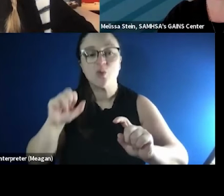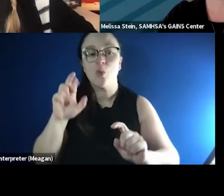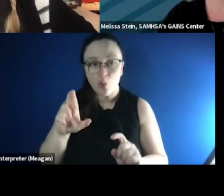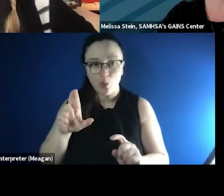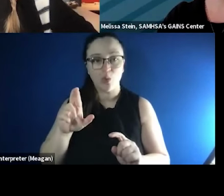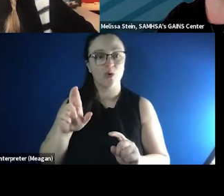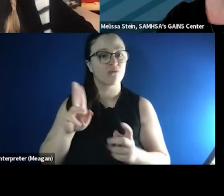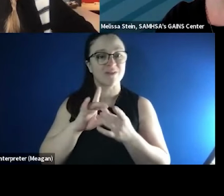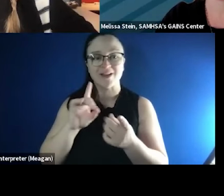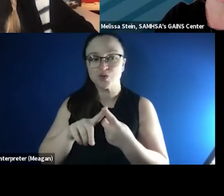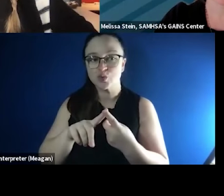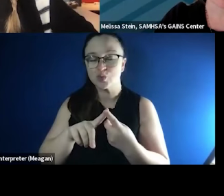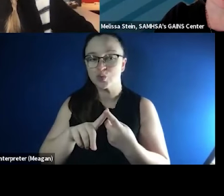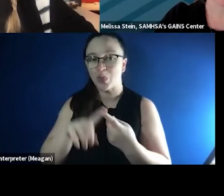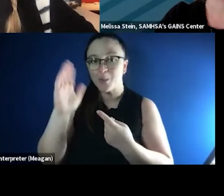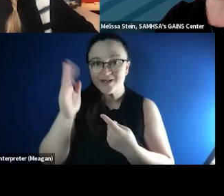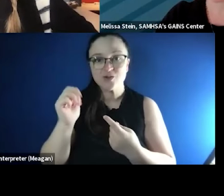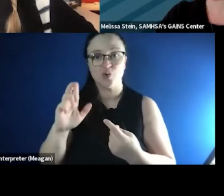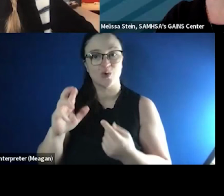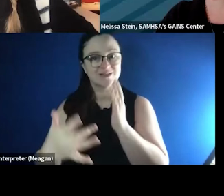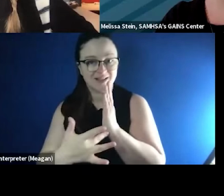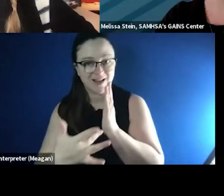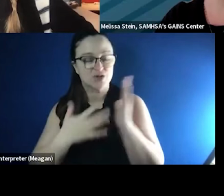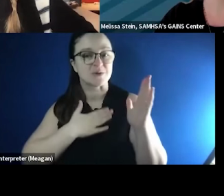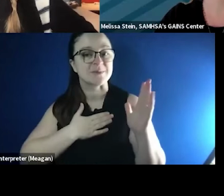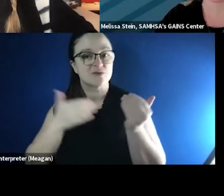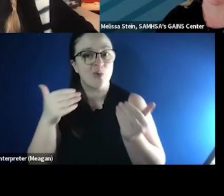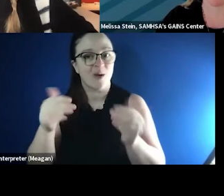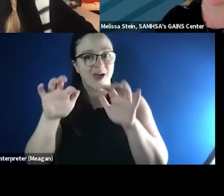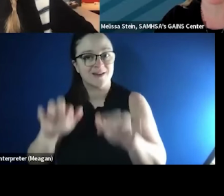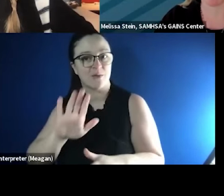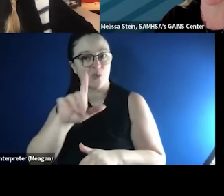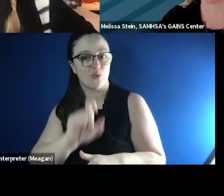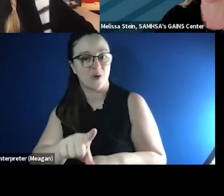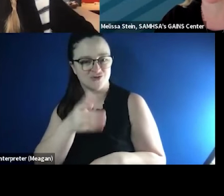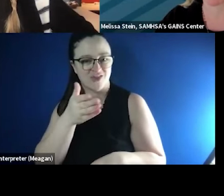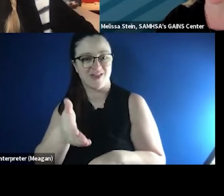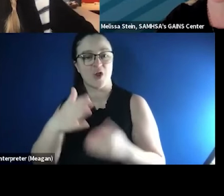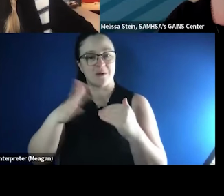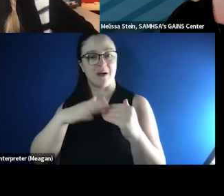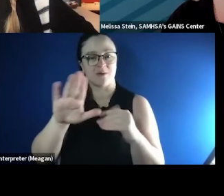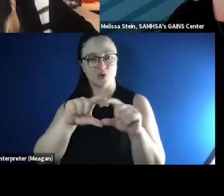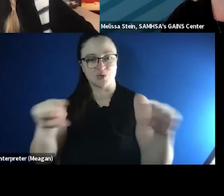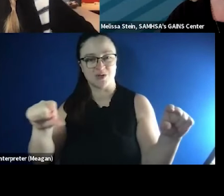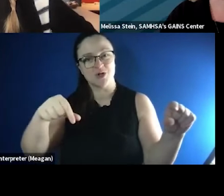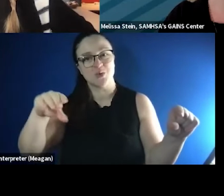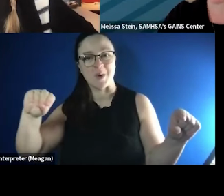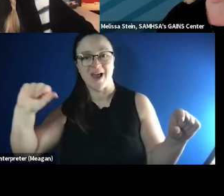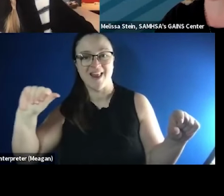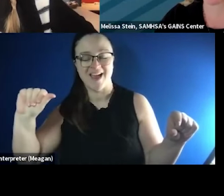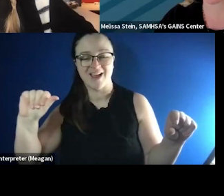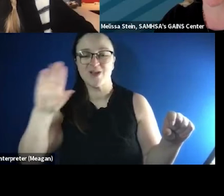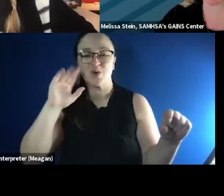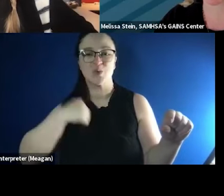the technology. Please click and type your questions into the Q&A pod at the bottom of your screen, and we will get to as